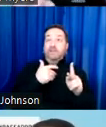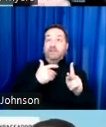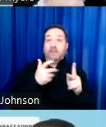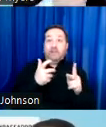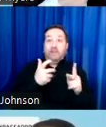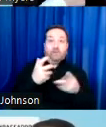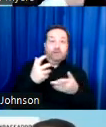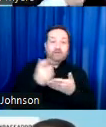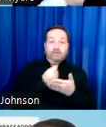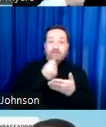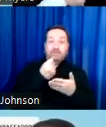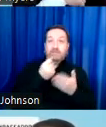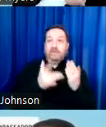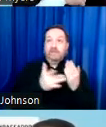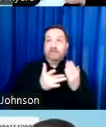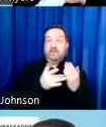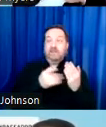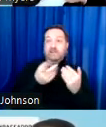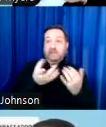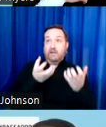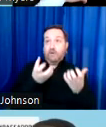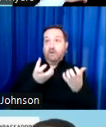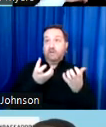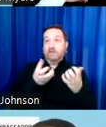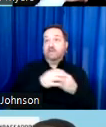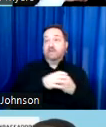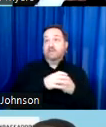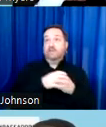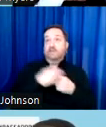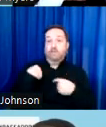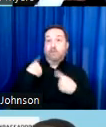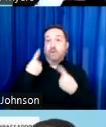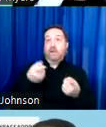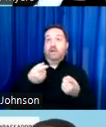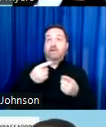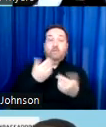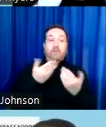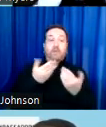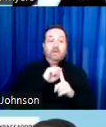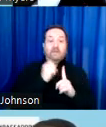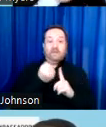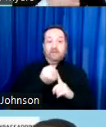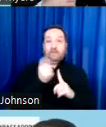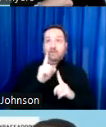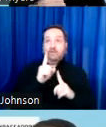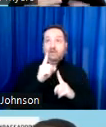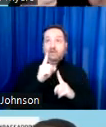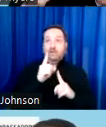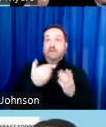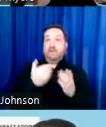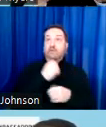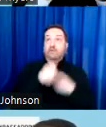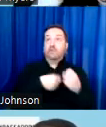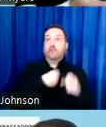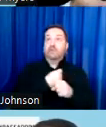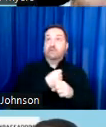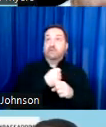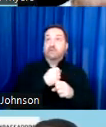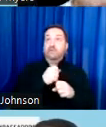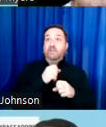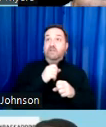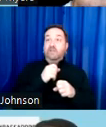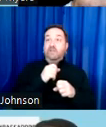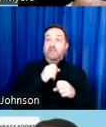wanted. It could be a situation where maybe somebody has a New Year's resolution to,